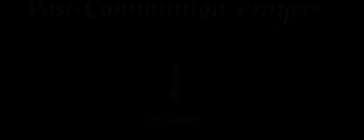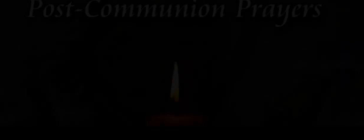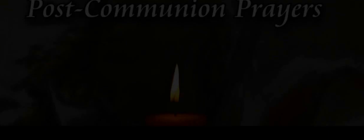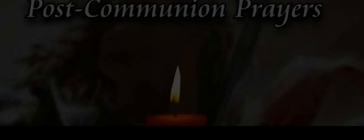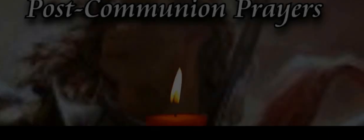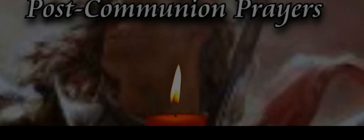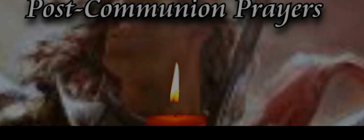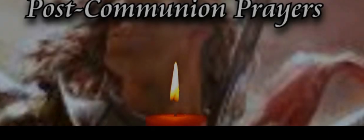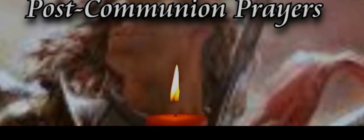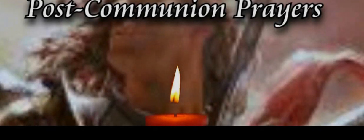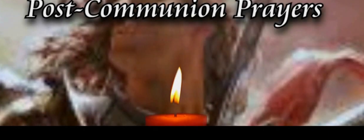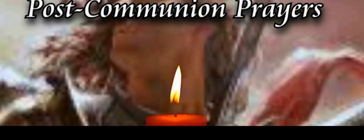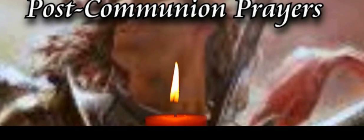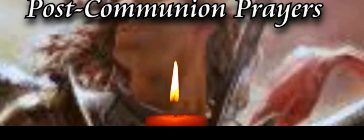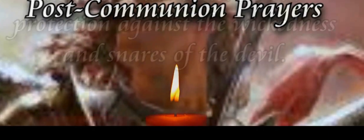Amen.